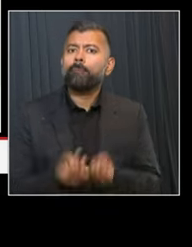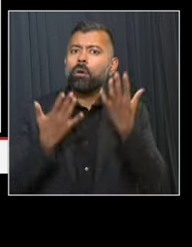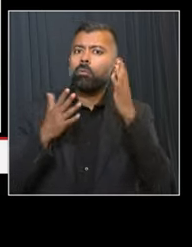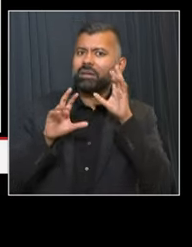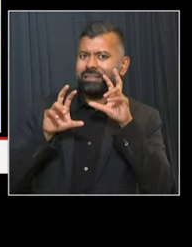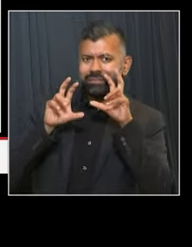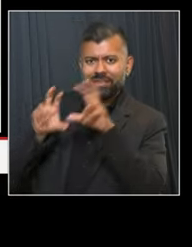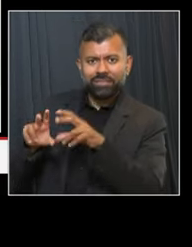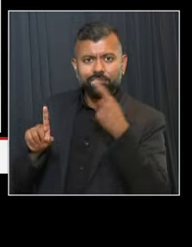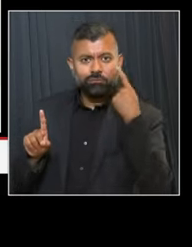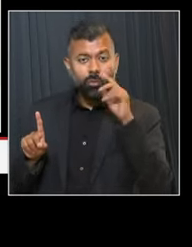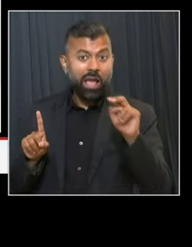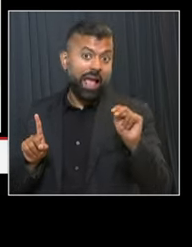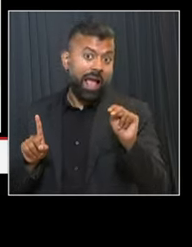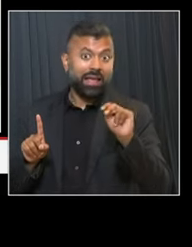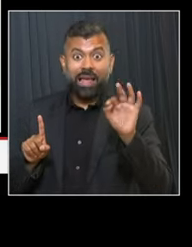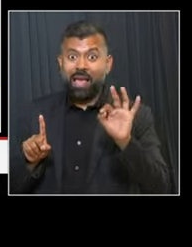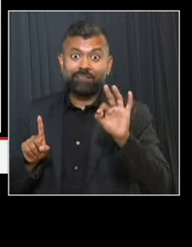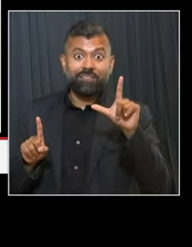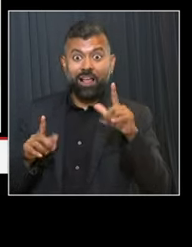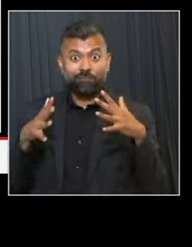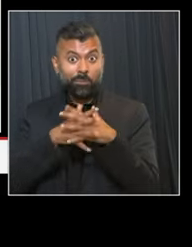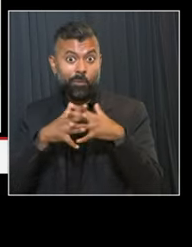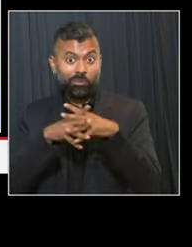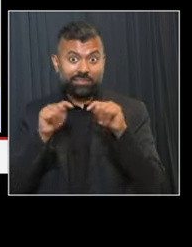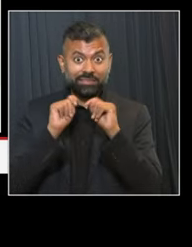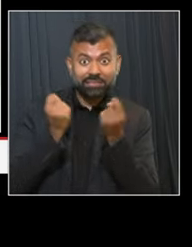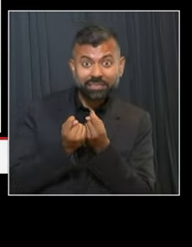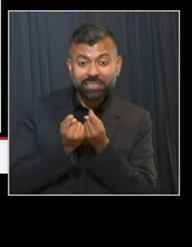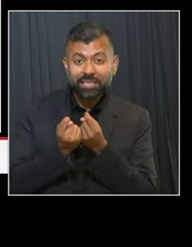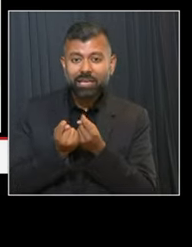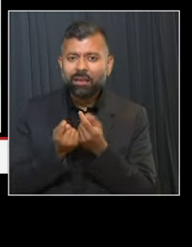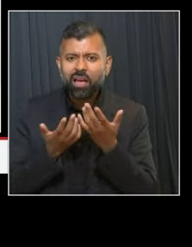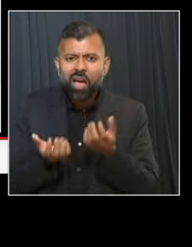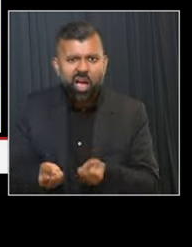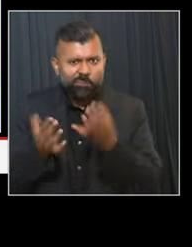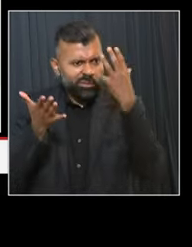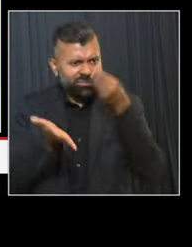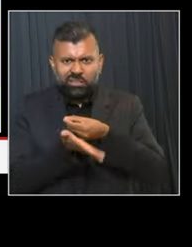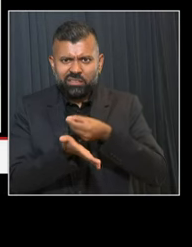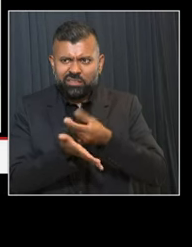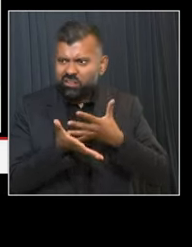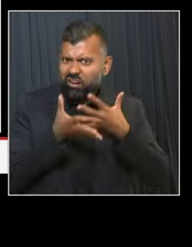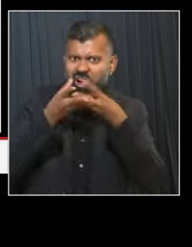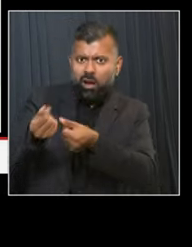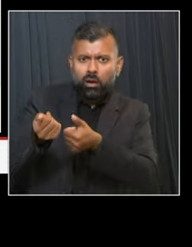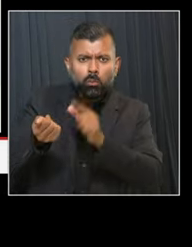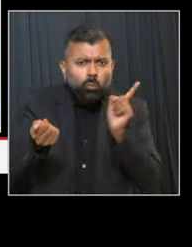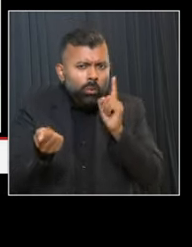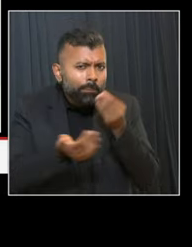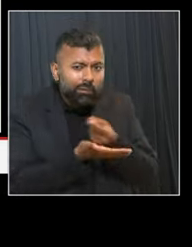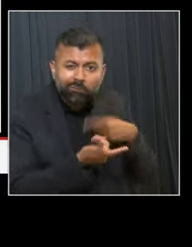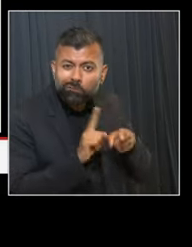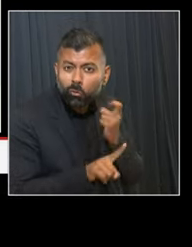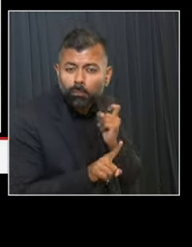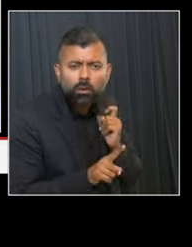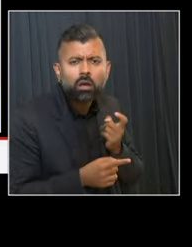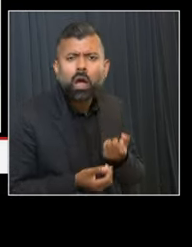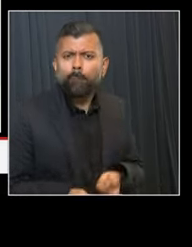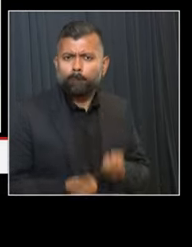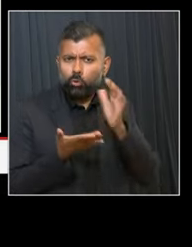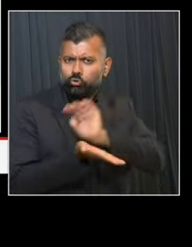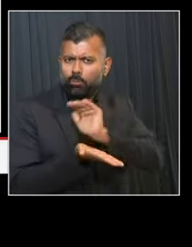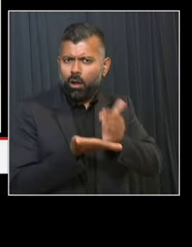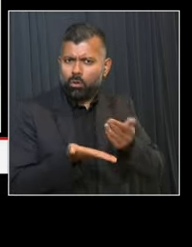to our revenues to address our budget deficit. So how much would we expect from the stadium to go into